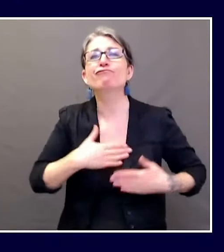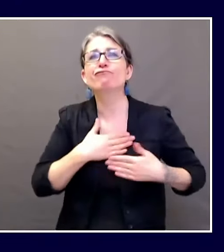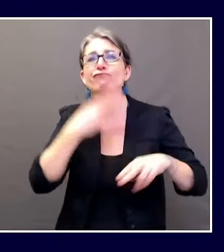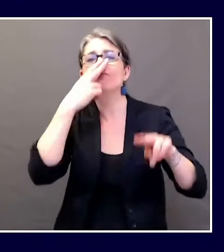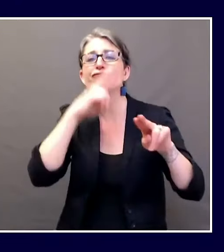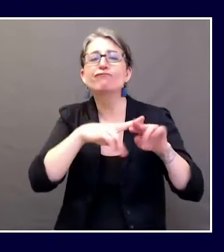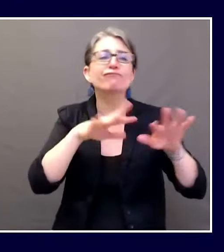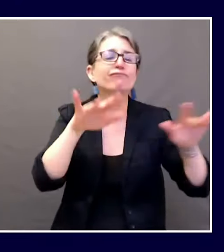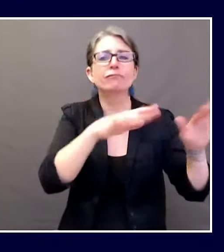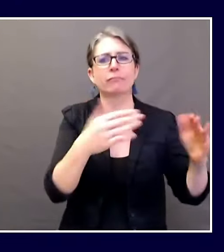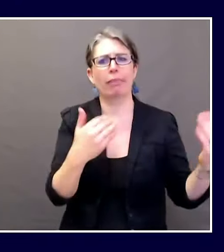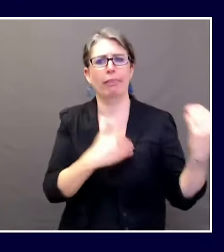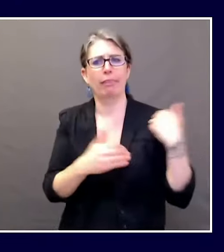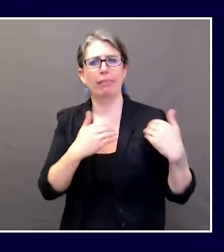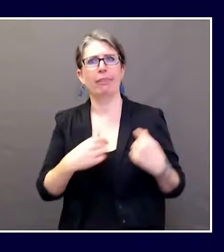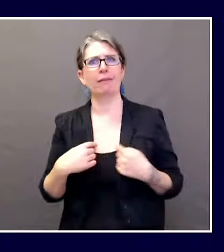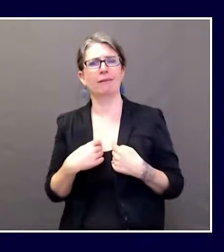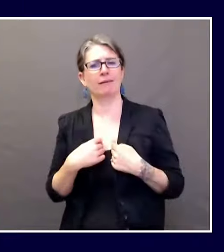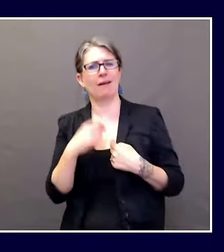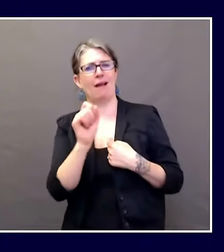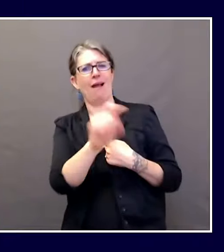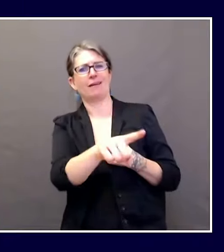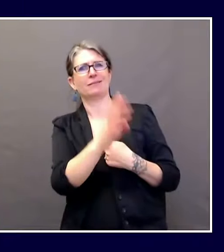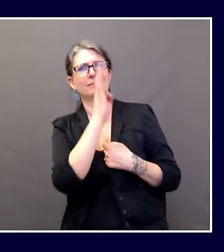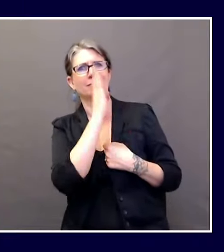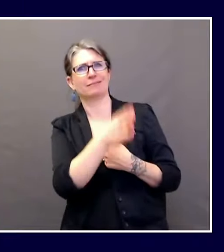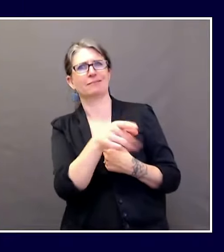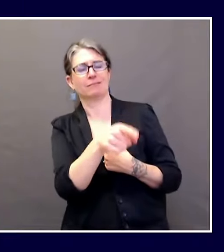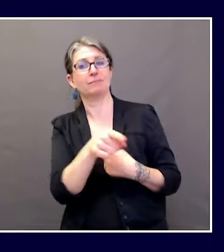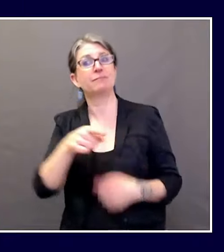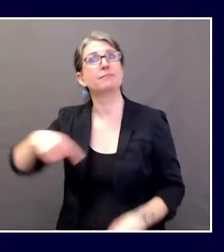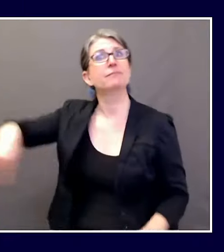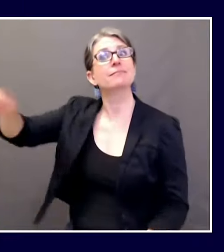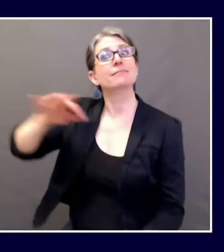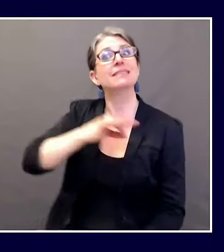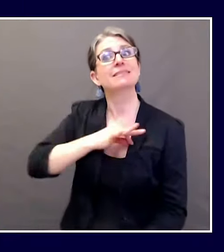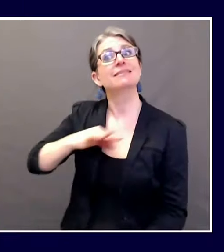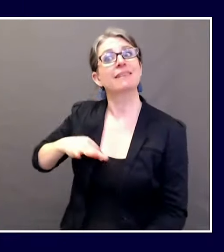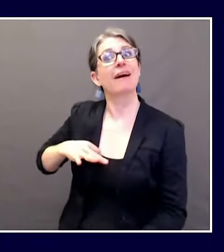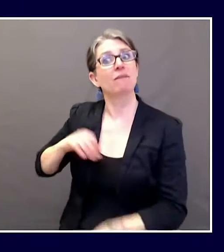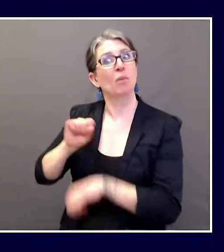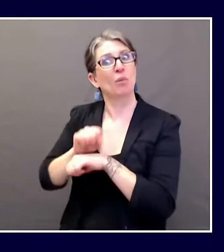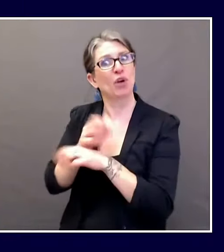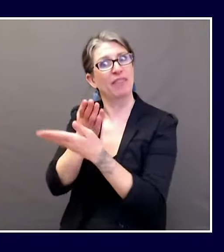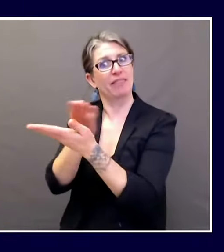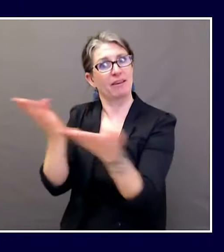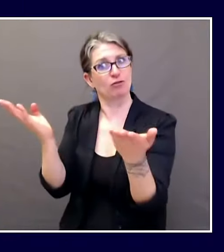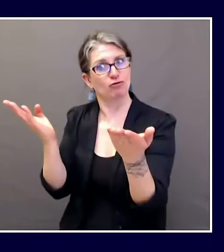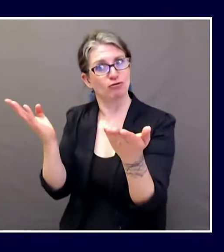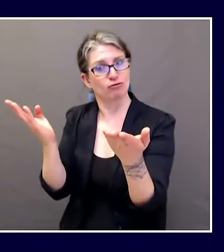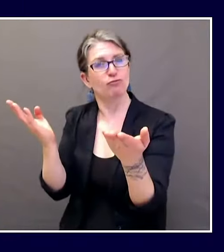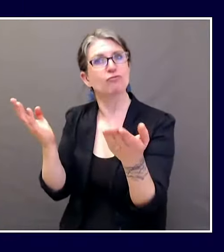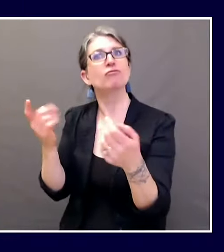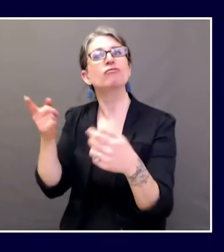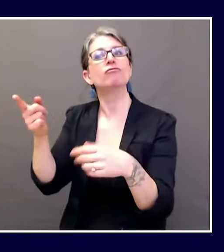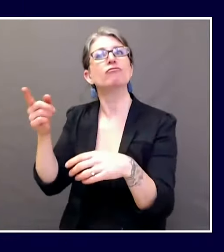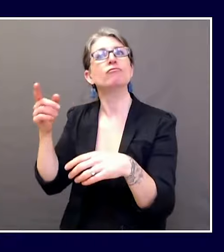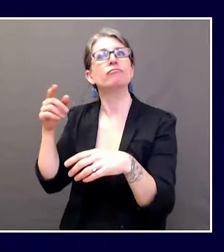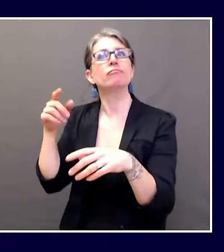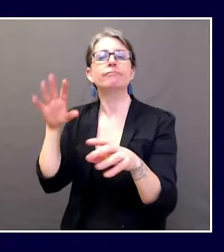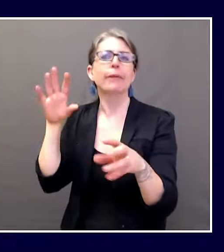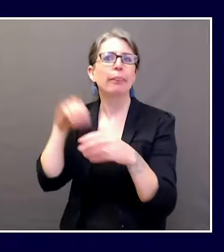on schooners, to be able to be vaccinated before the tourist season gets into high